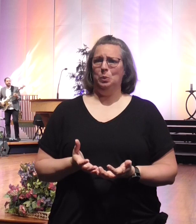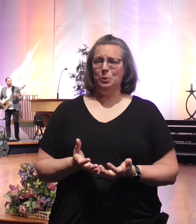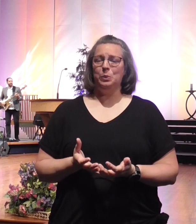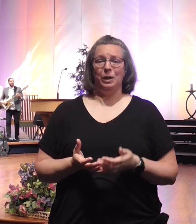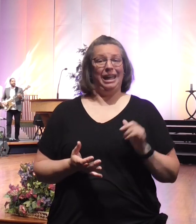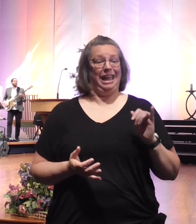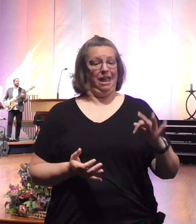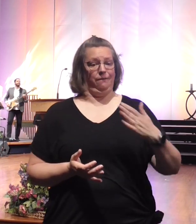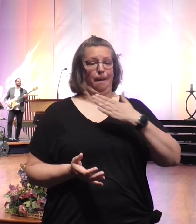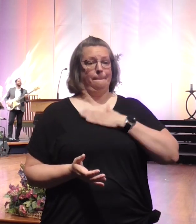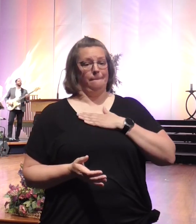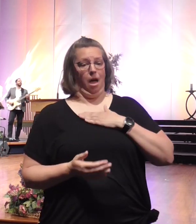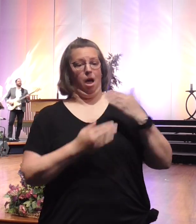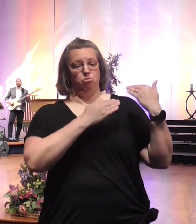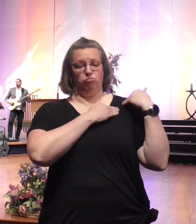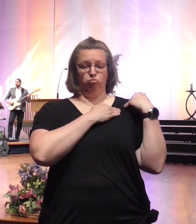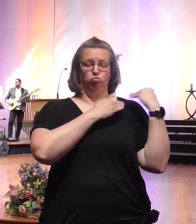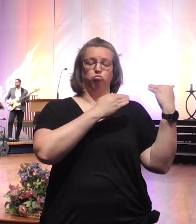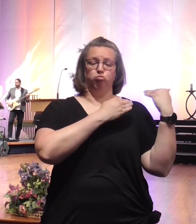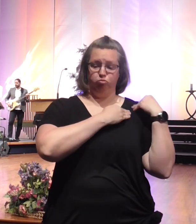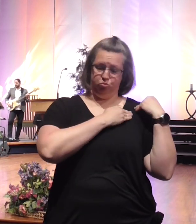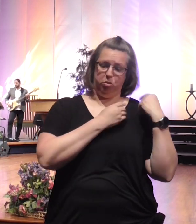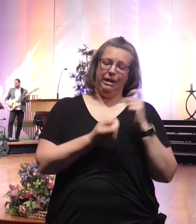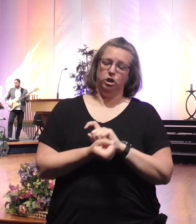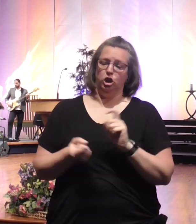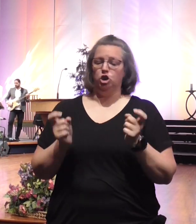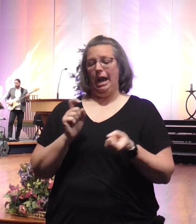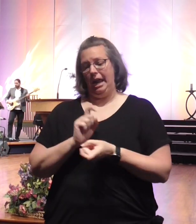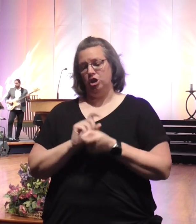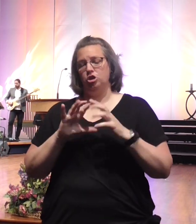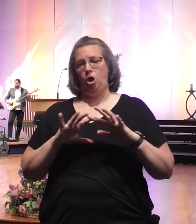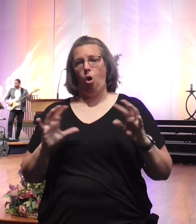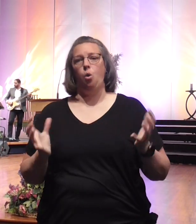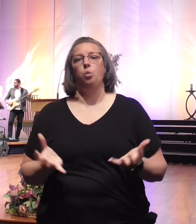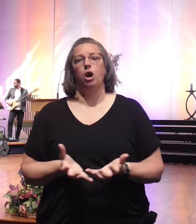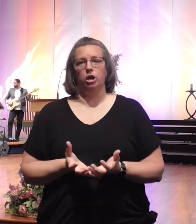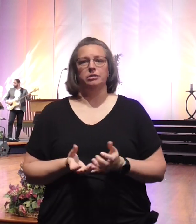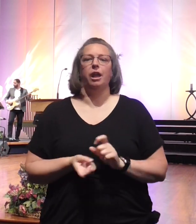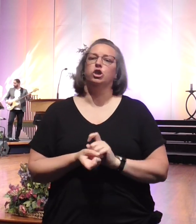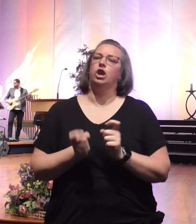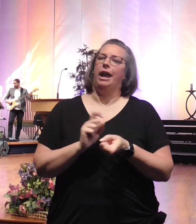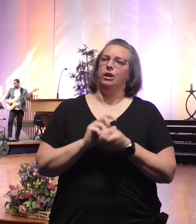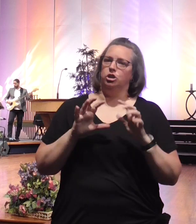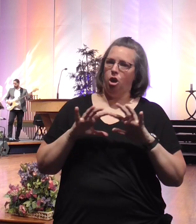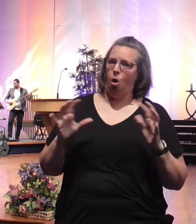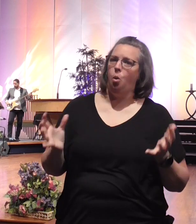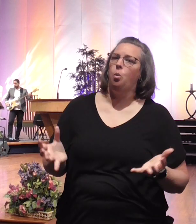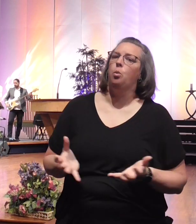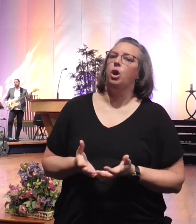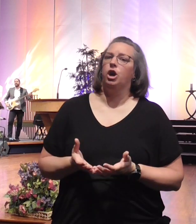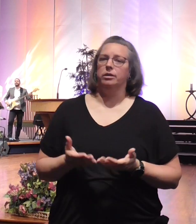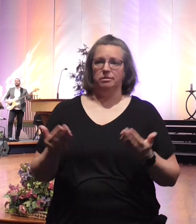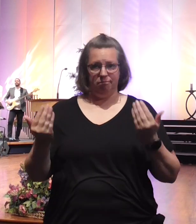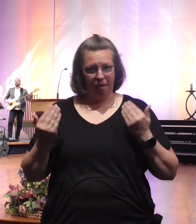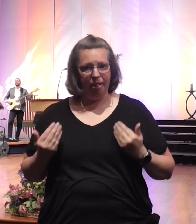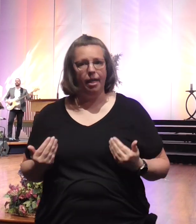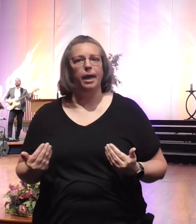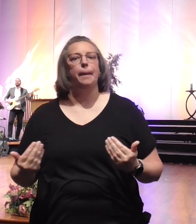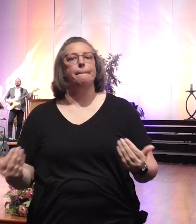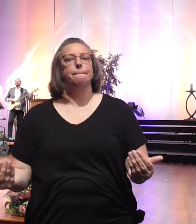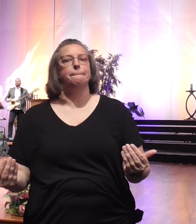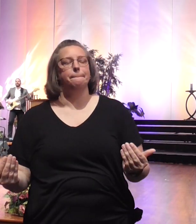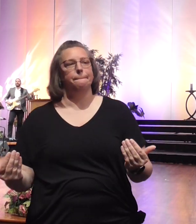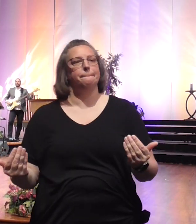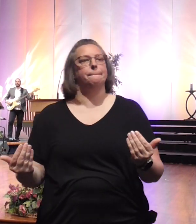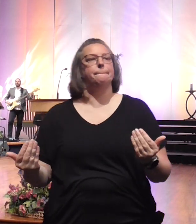my only responsibility was to change the world, change the world? Let me be